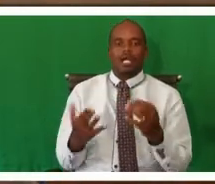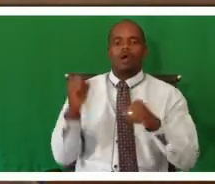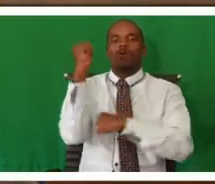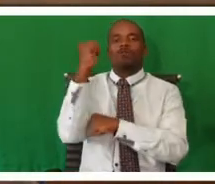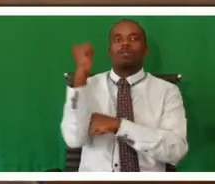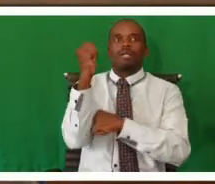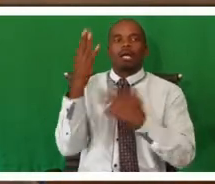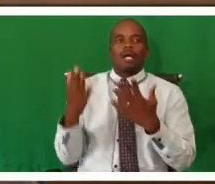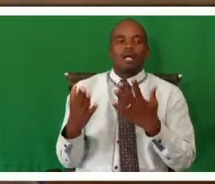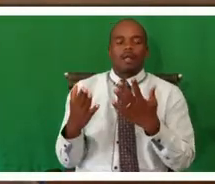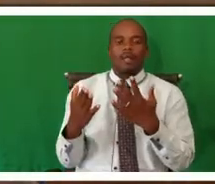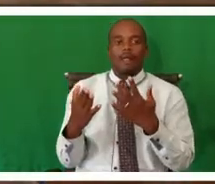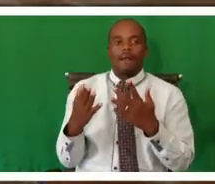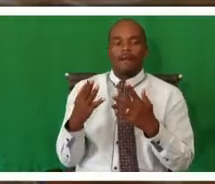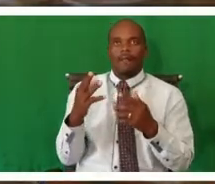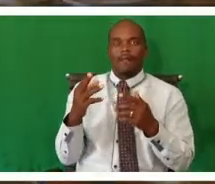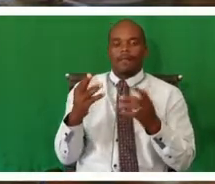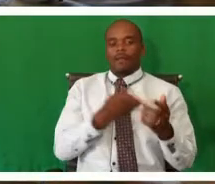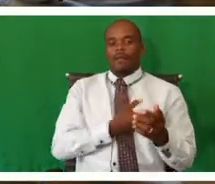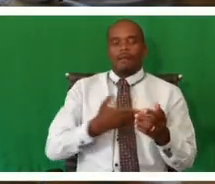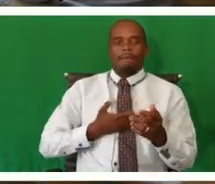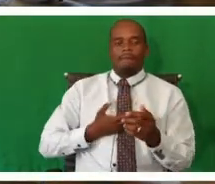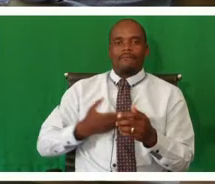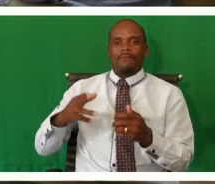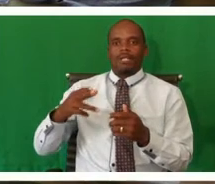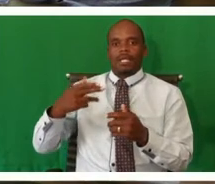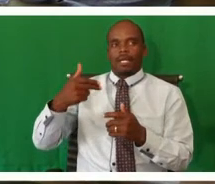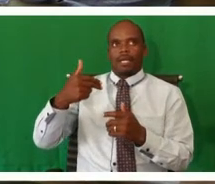Mekhadisha for receiving a clean audit.